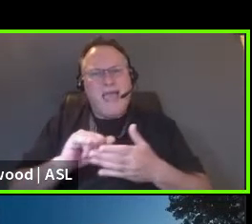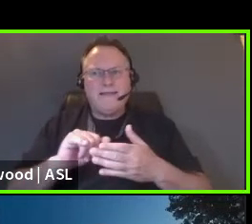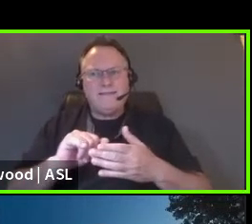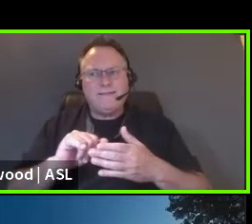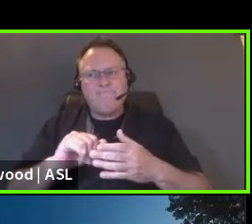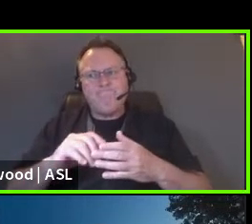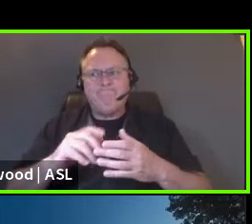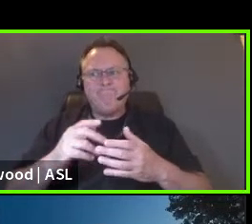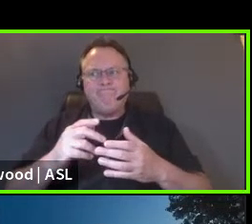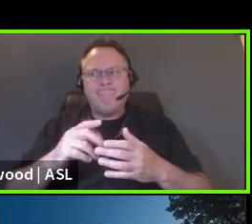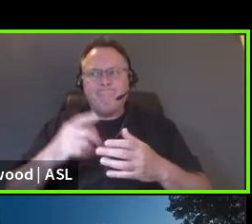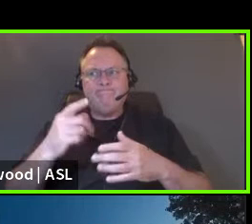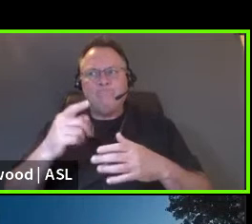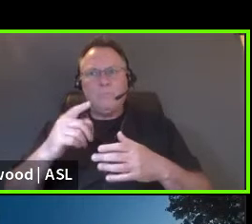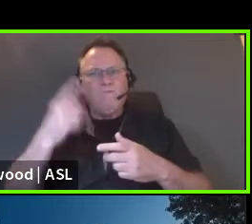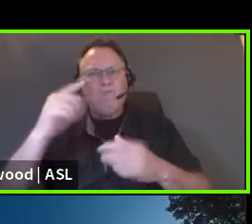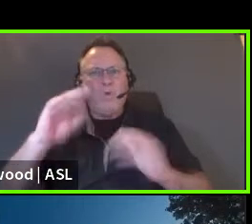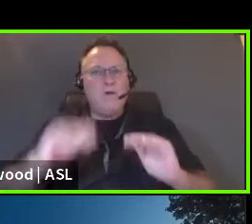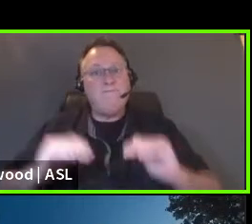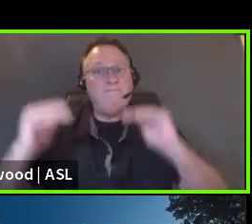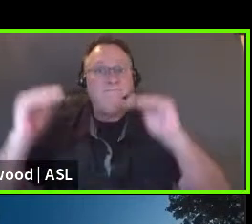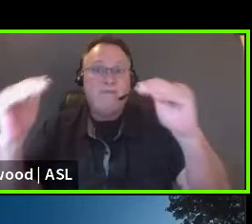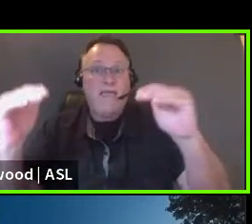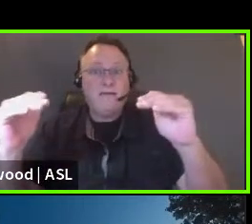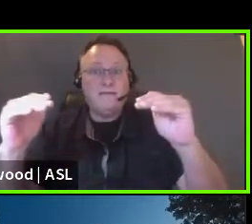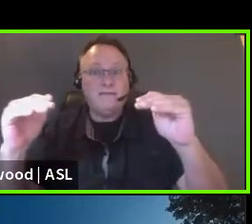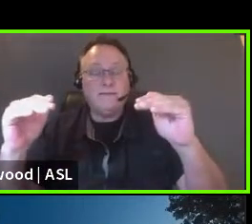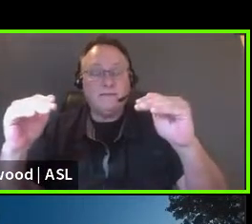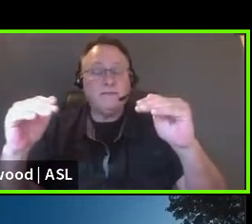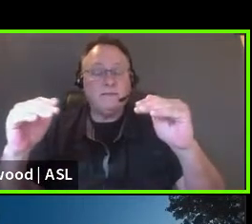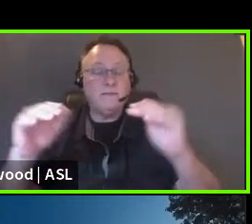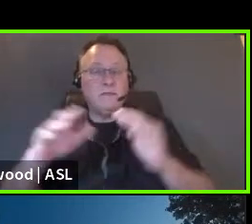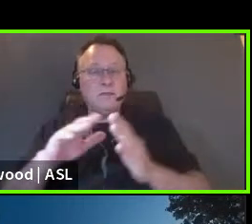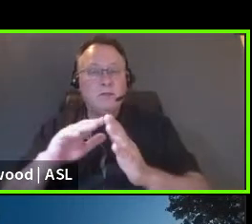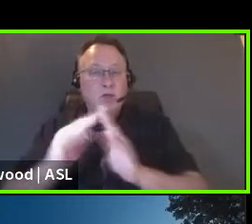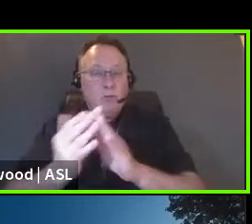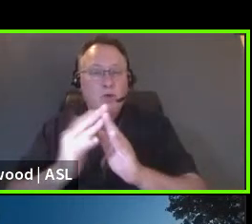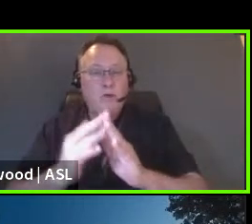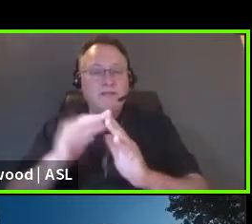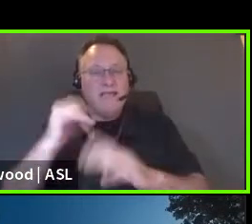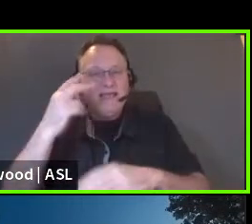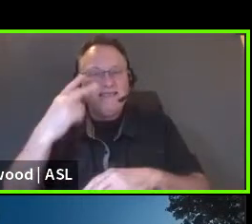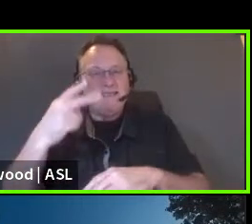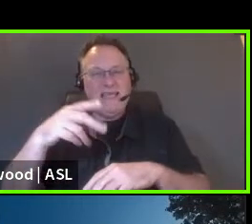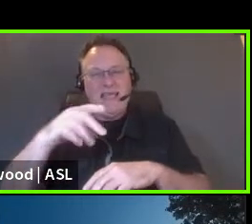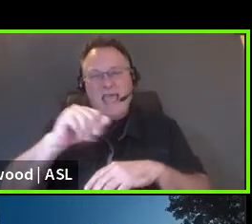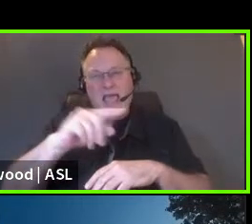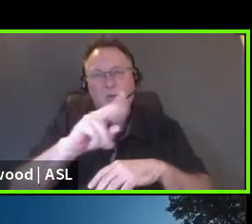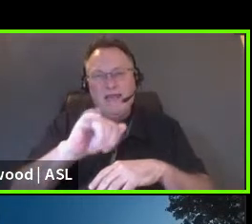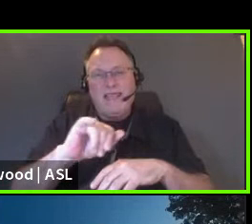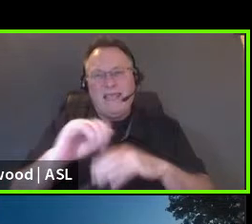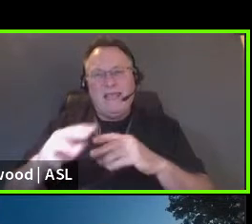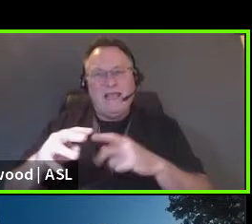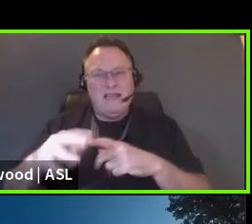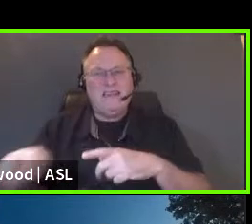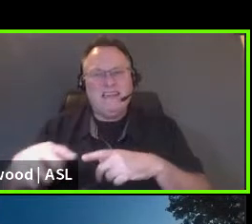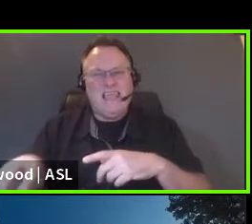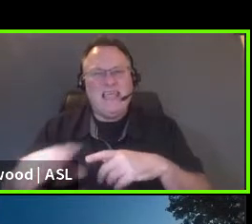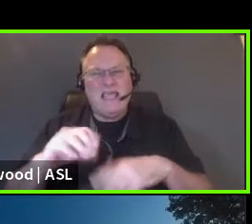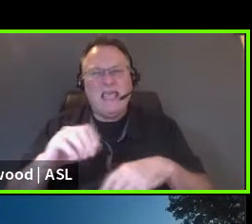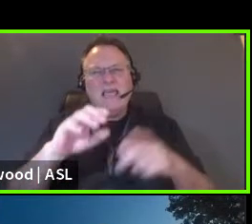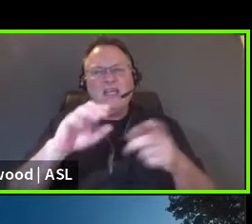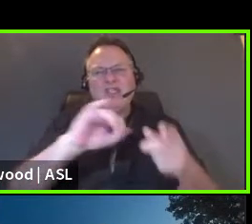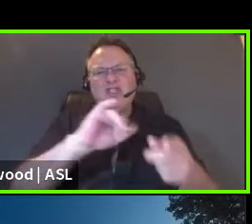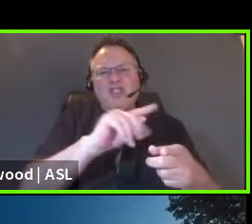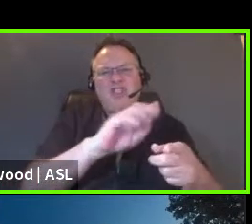advance communities, equity priority communities. And I see our equity lead, Jake War, has just popped up. I wasn't sure if Jake was on the call.